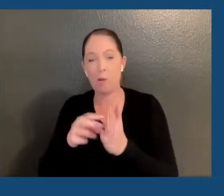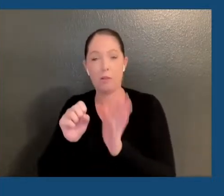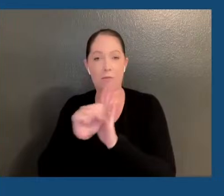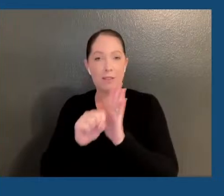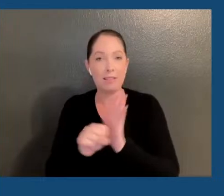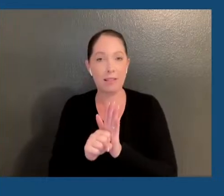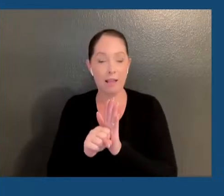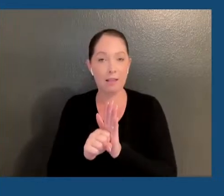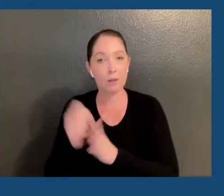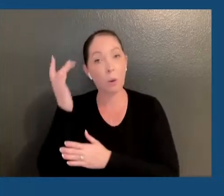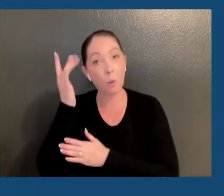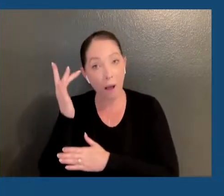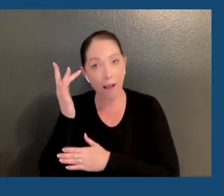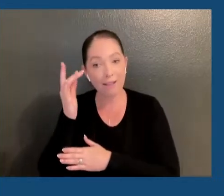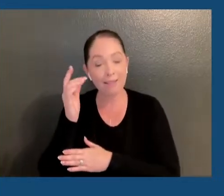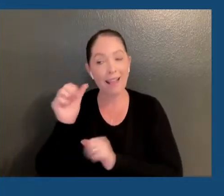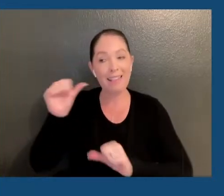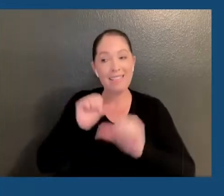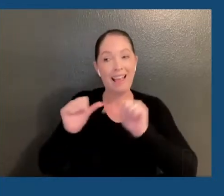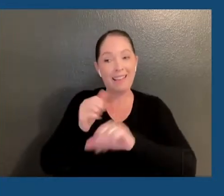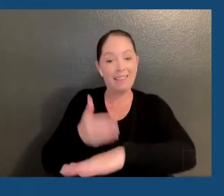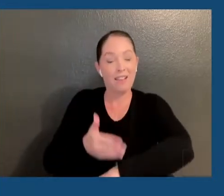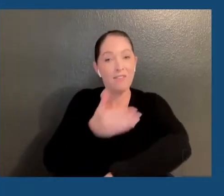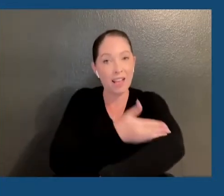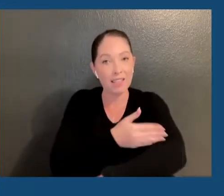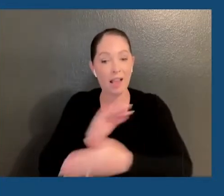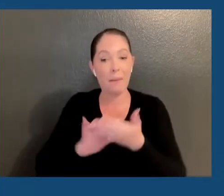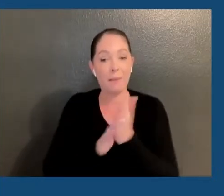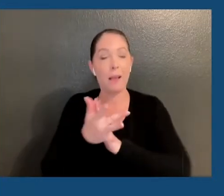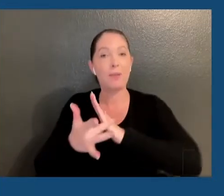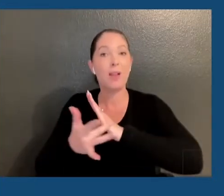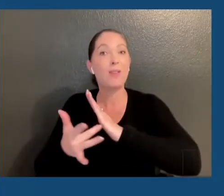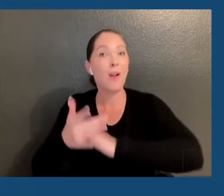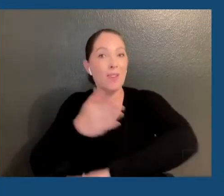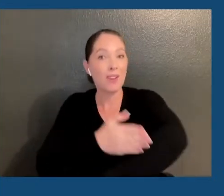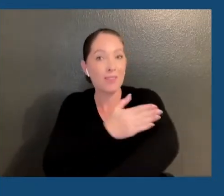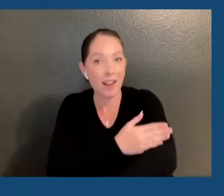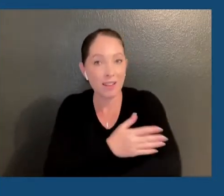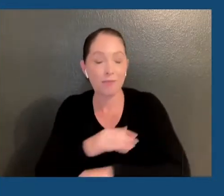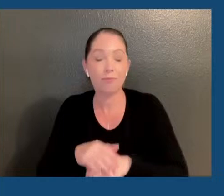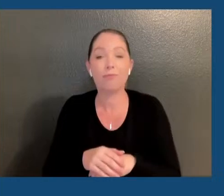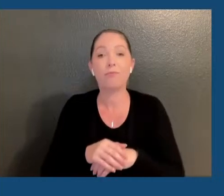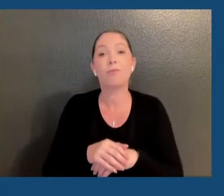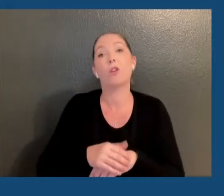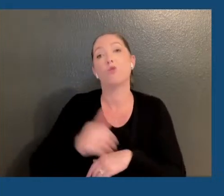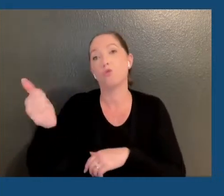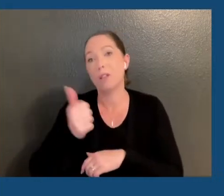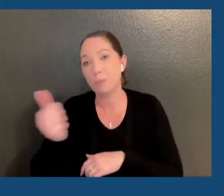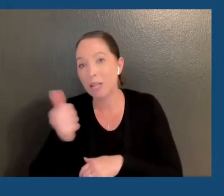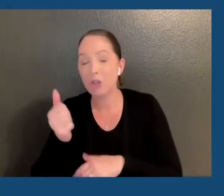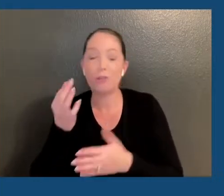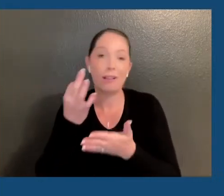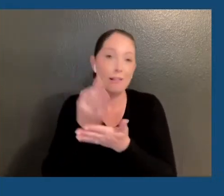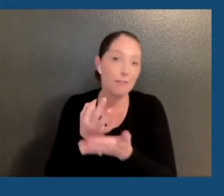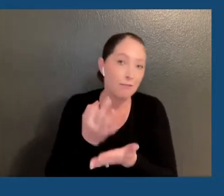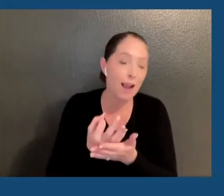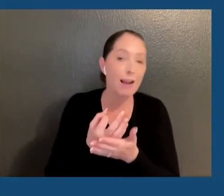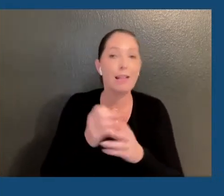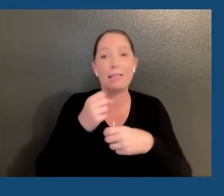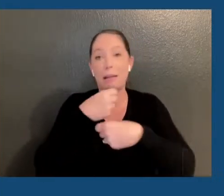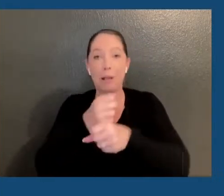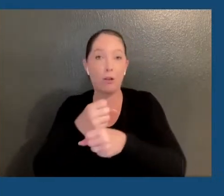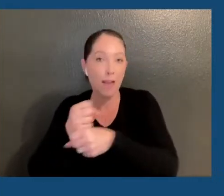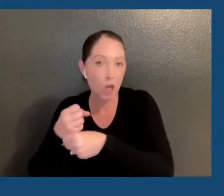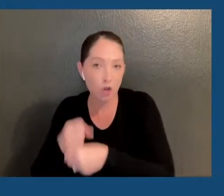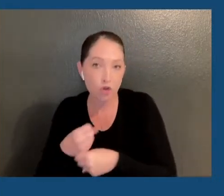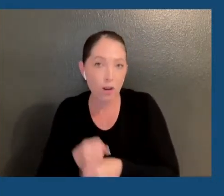became technological advances. From transportation to manufacturing to finance and across every field of human endeavor,